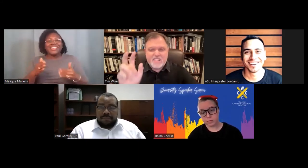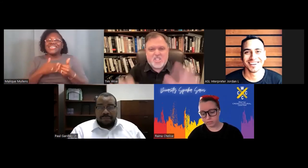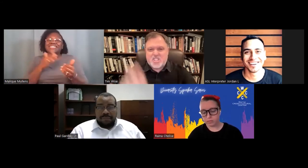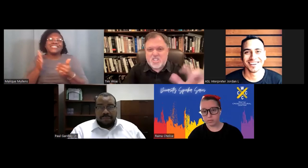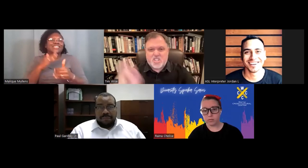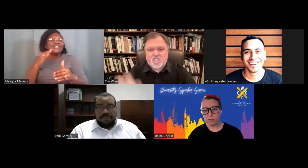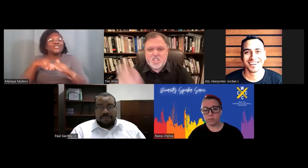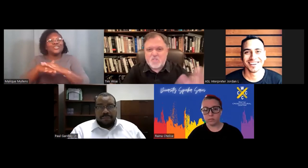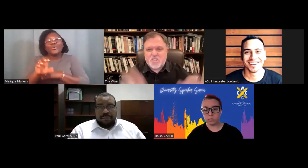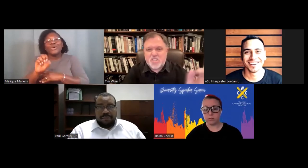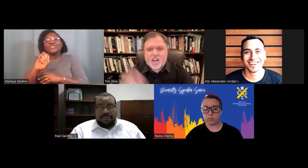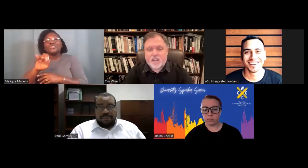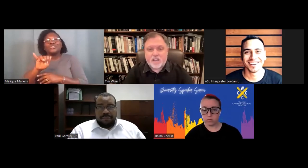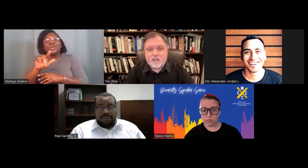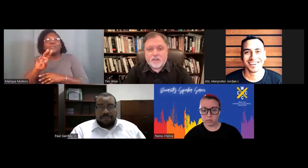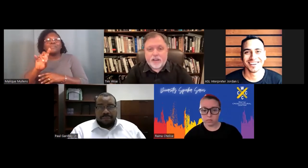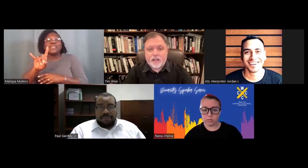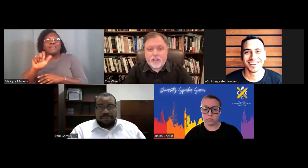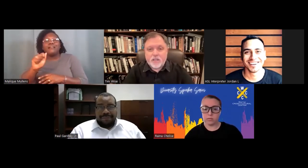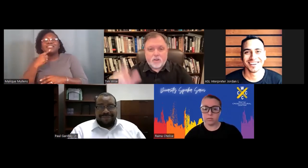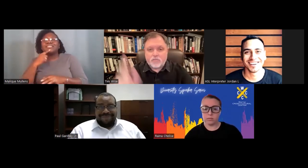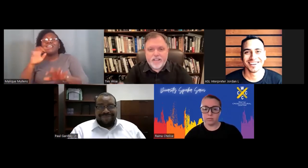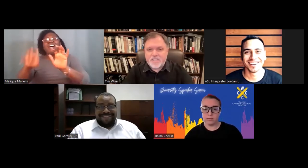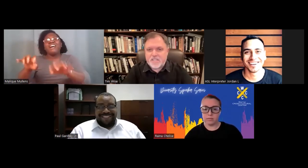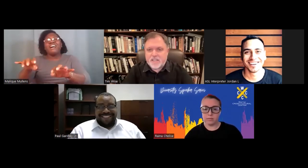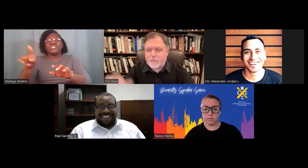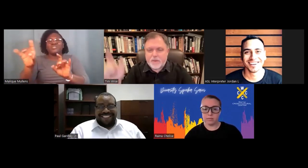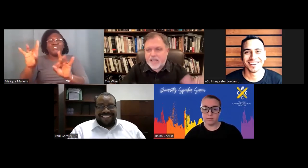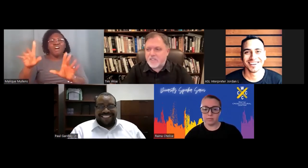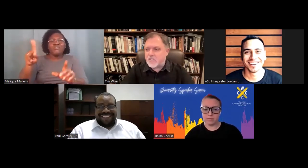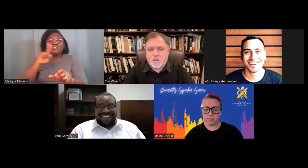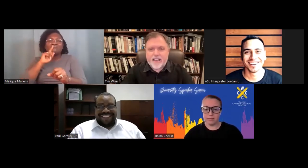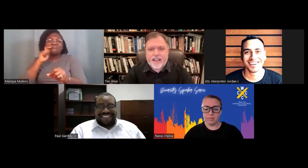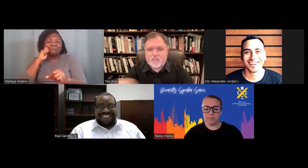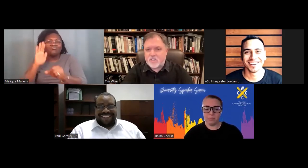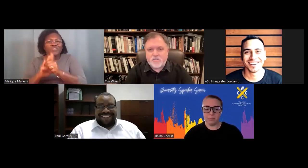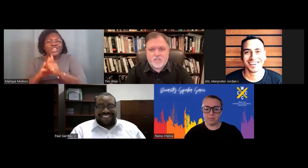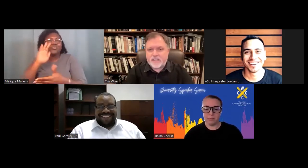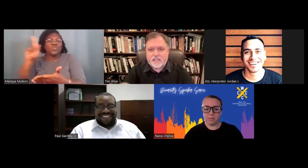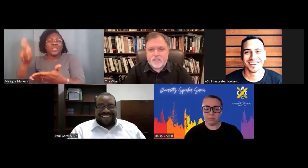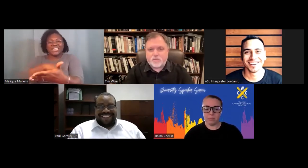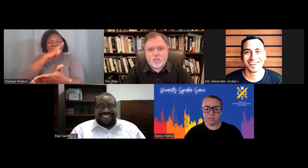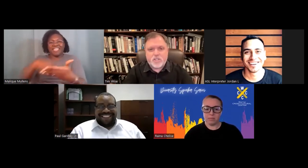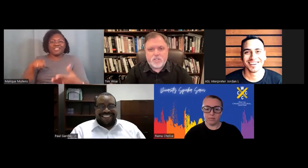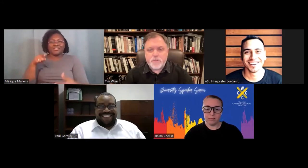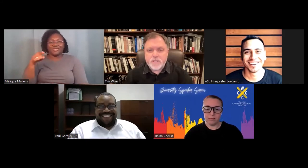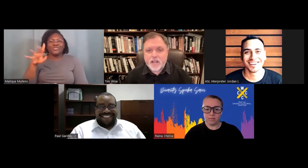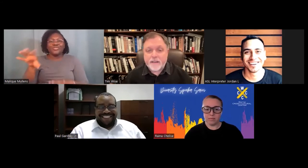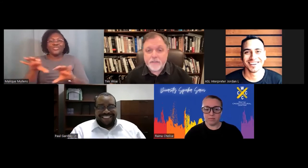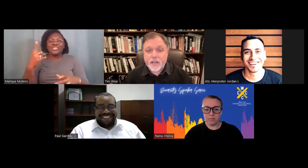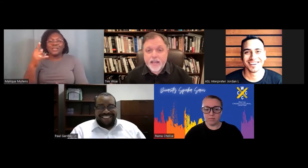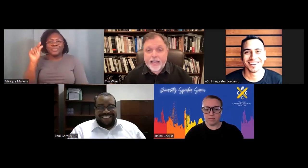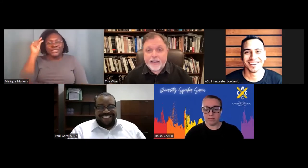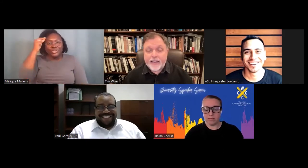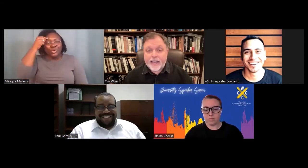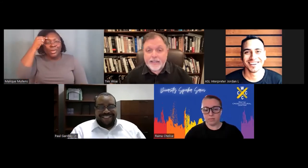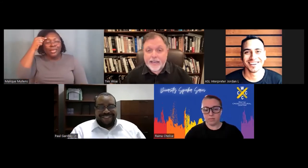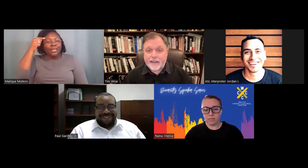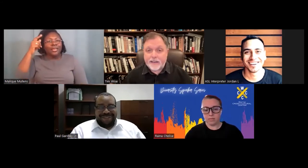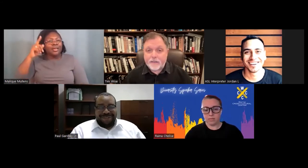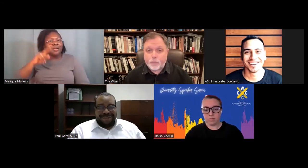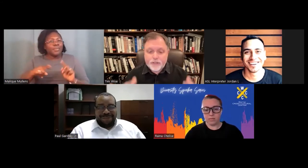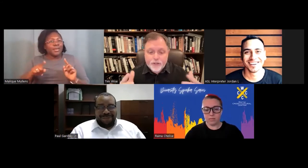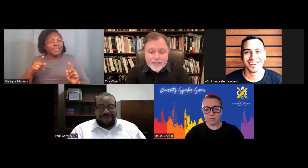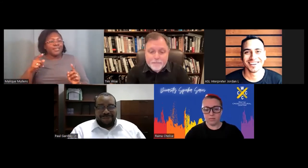like, you suck, right? You're a racist, and I'm going to cancel your ass because you said and did some really stupid stuff. And